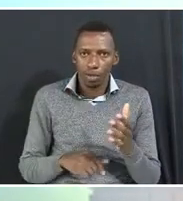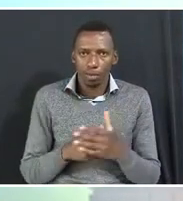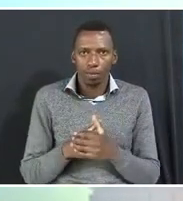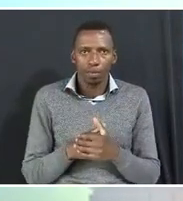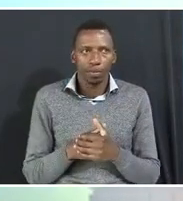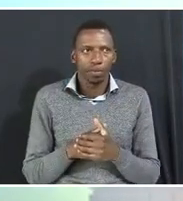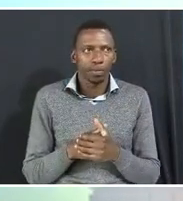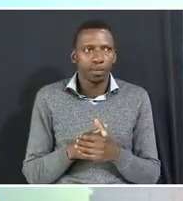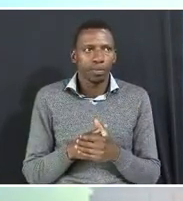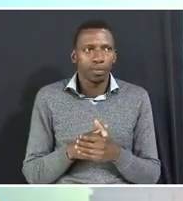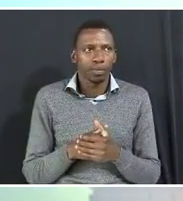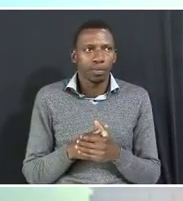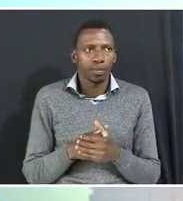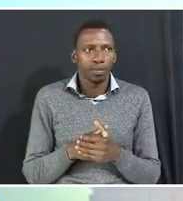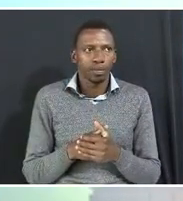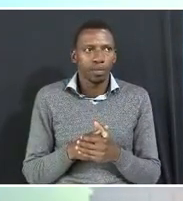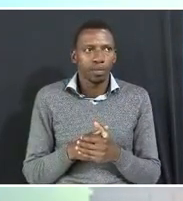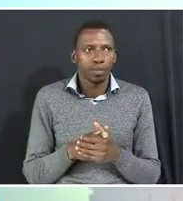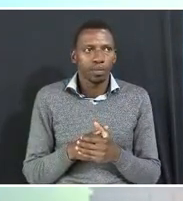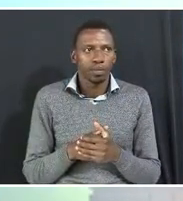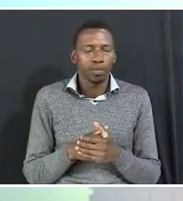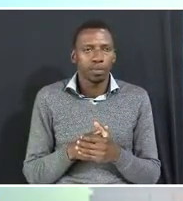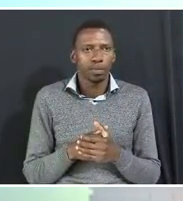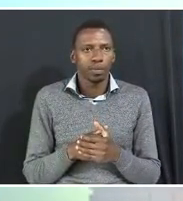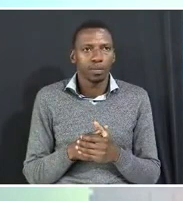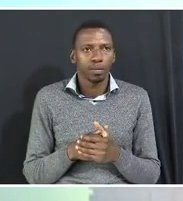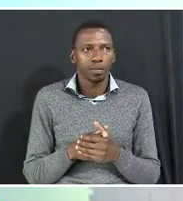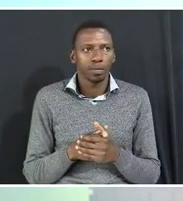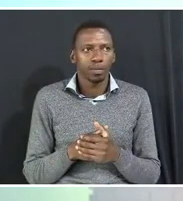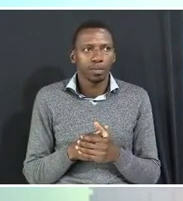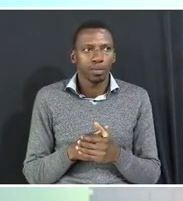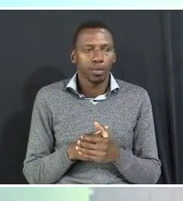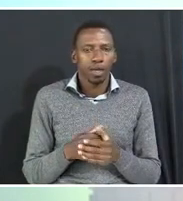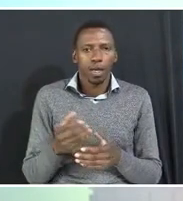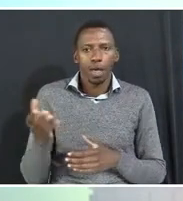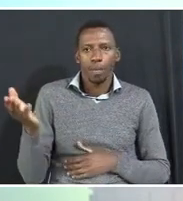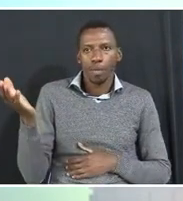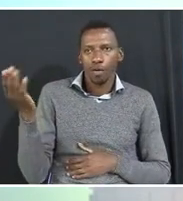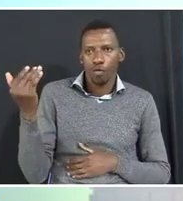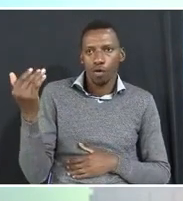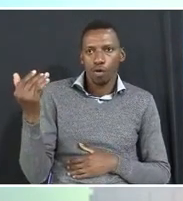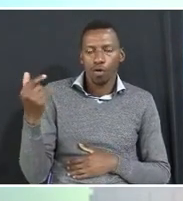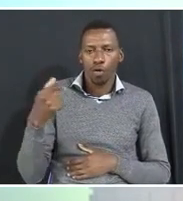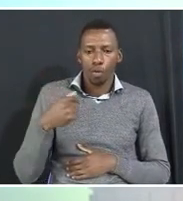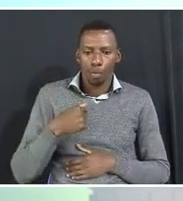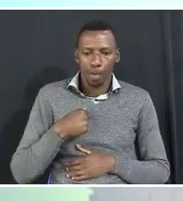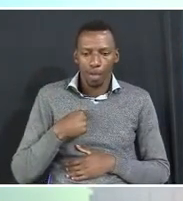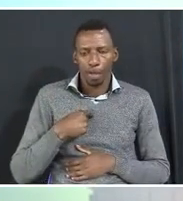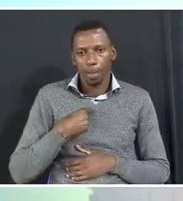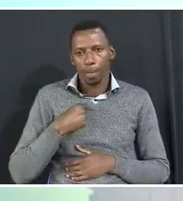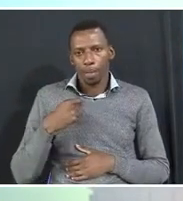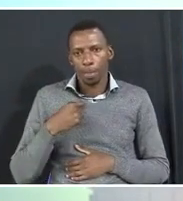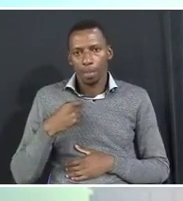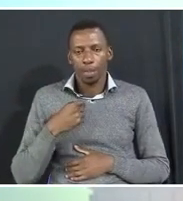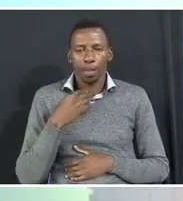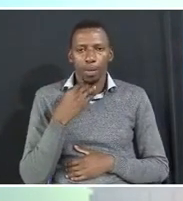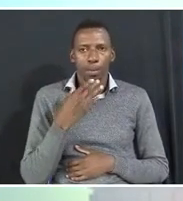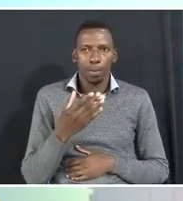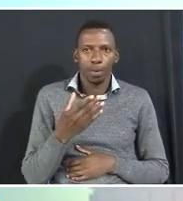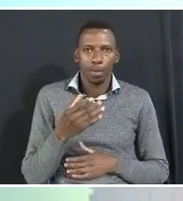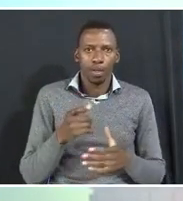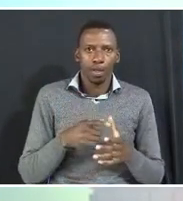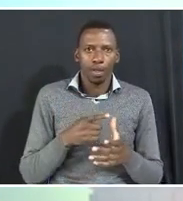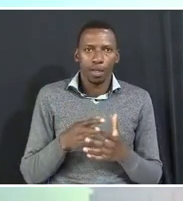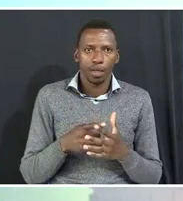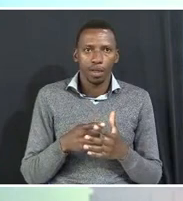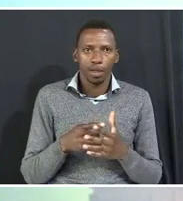you know, in, as you read, he says, I was naked, I was, and then he